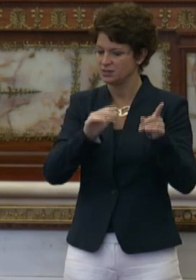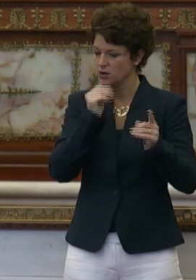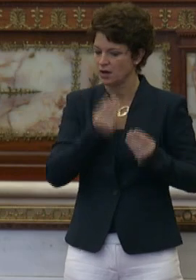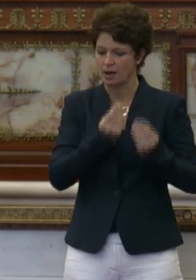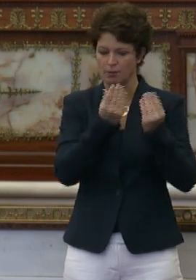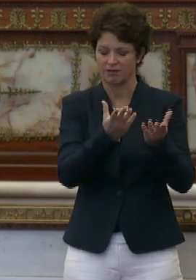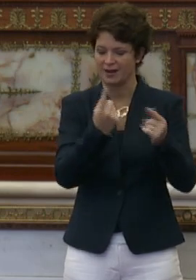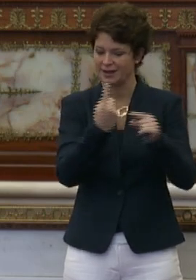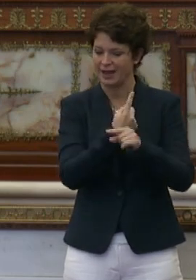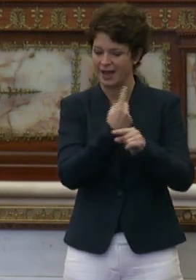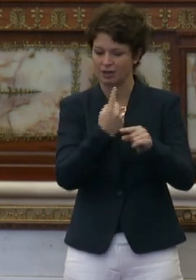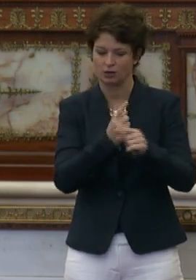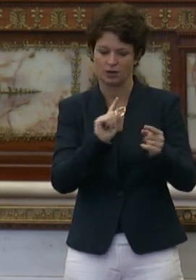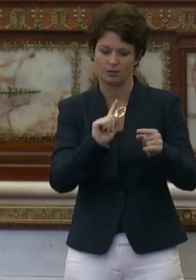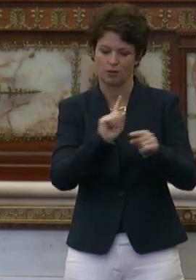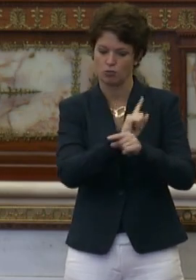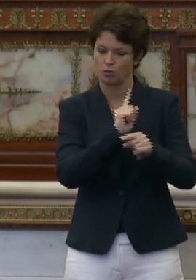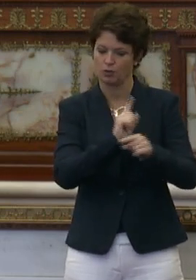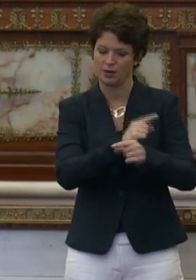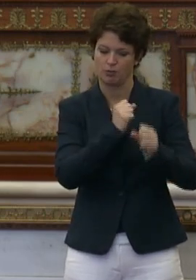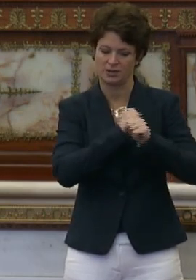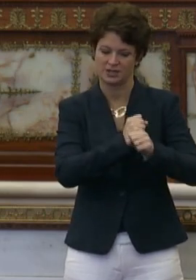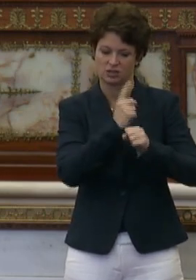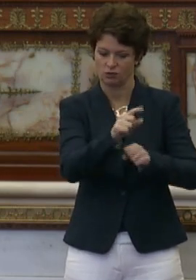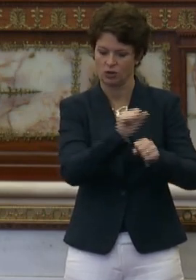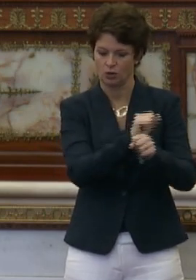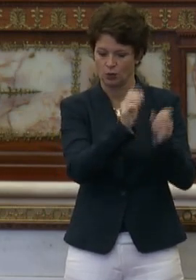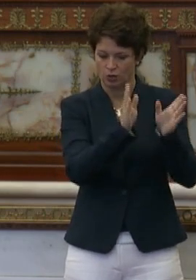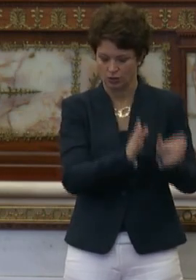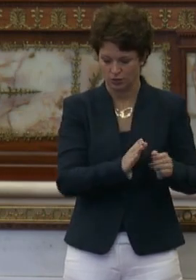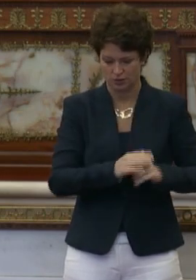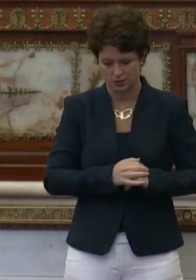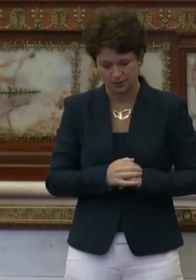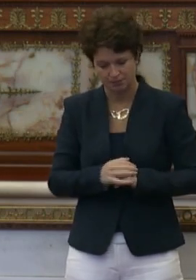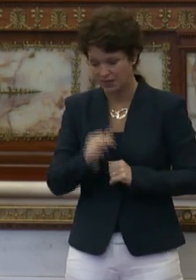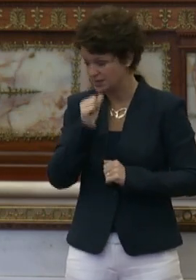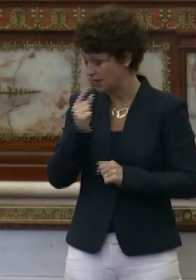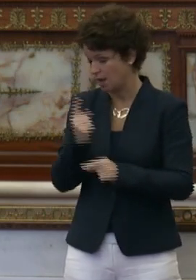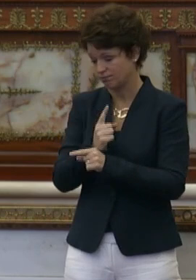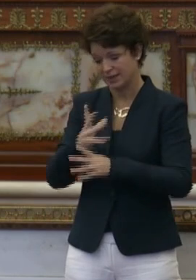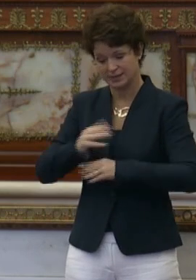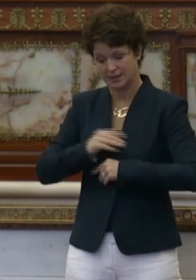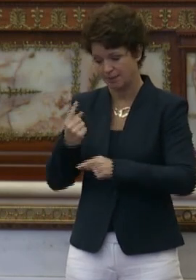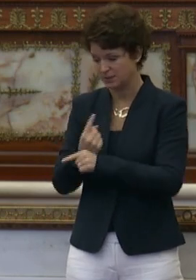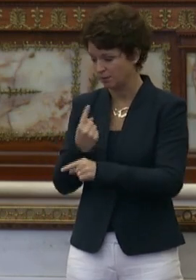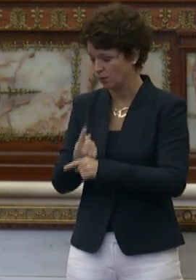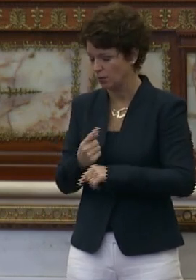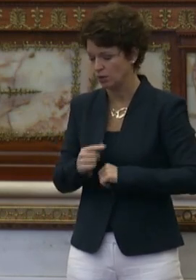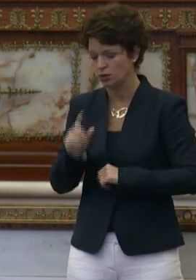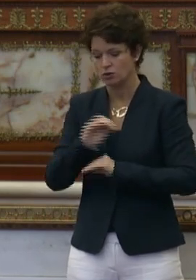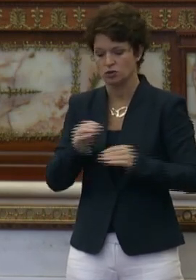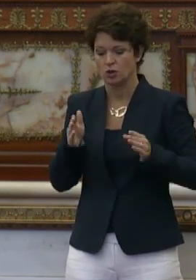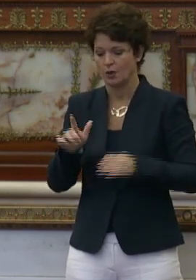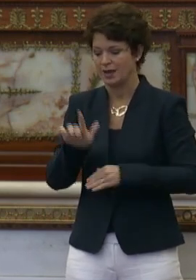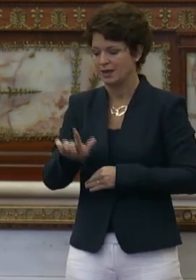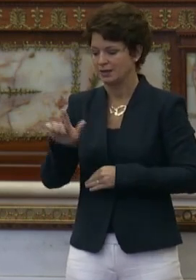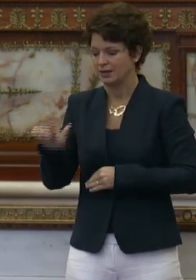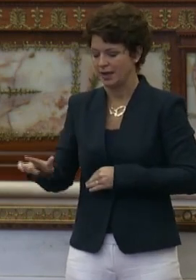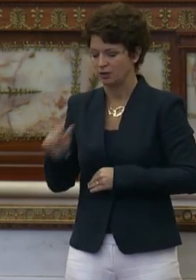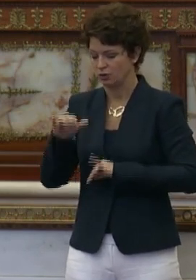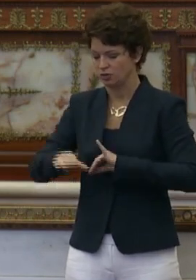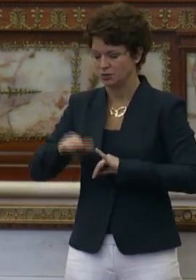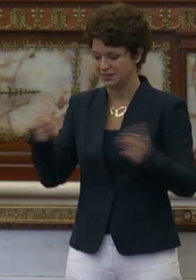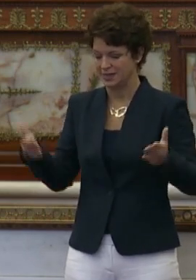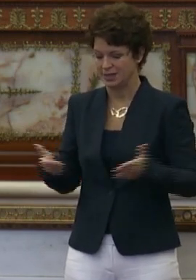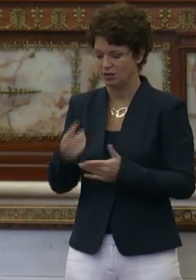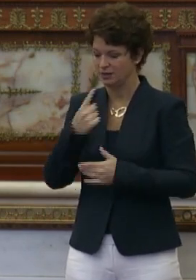providing accurate or appropriate protection to their workers. And this is unacceptable. There is no way that landlords are going to sit here and